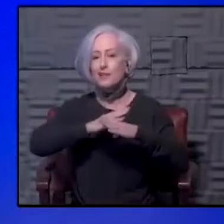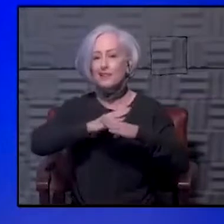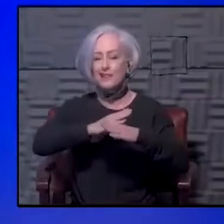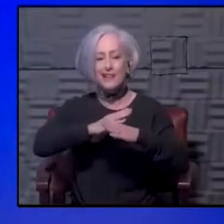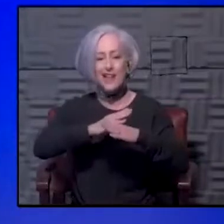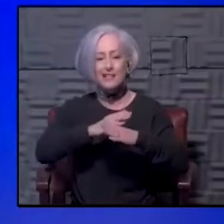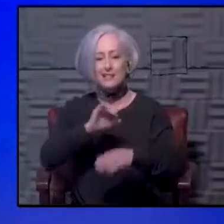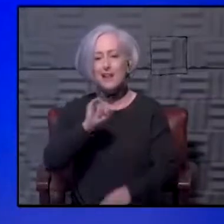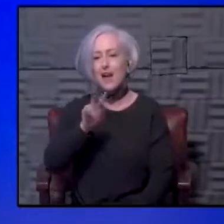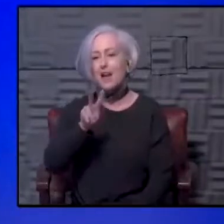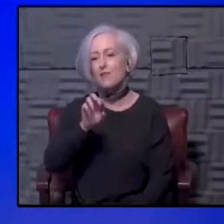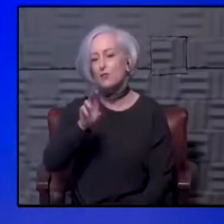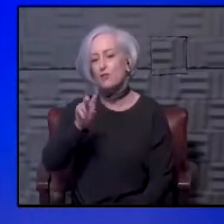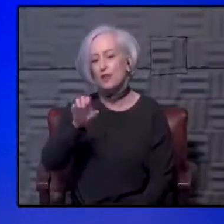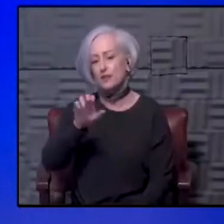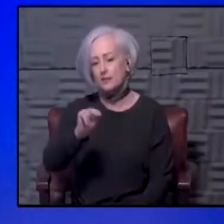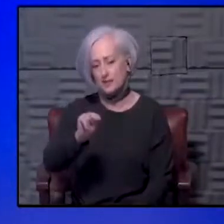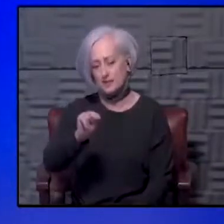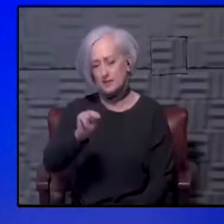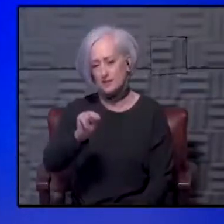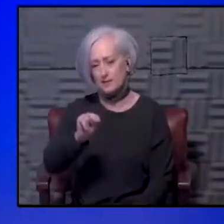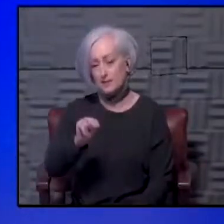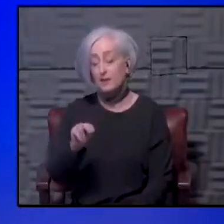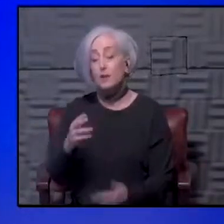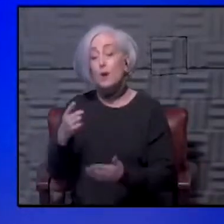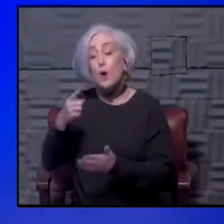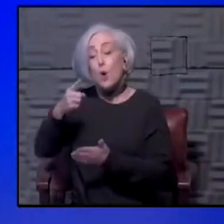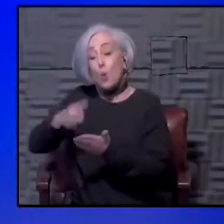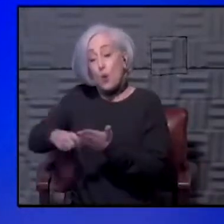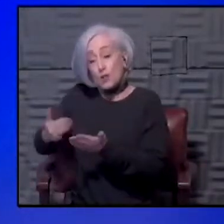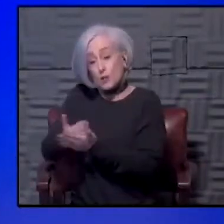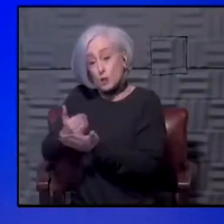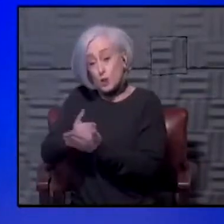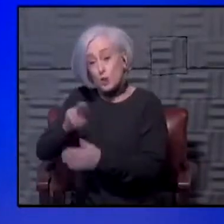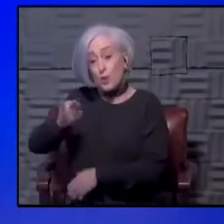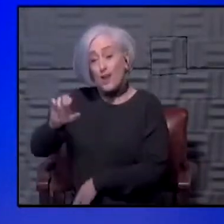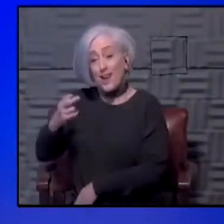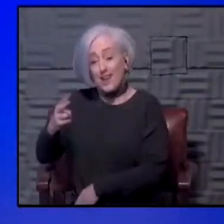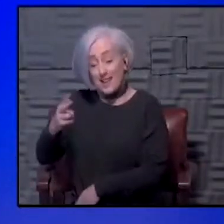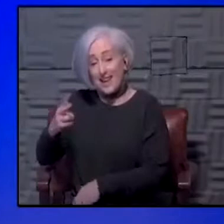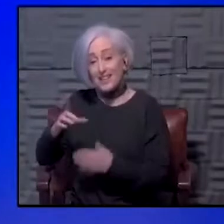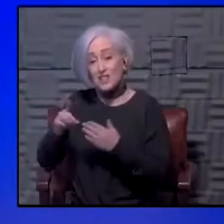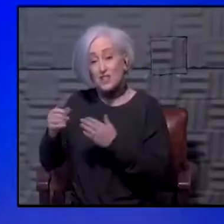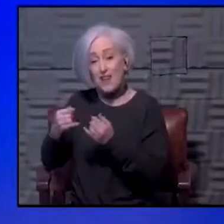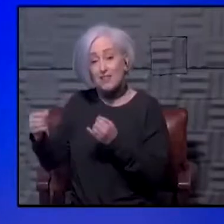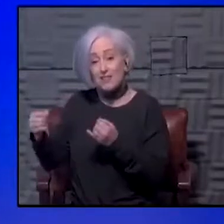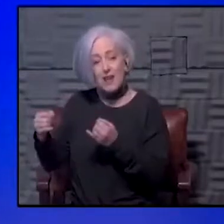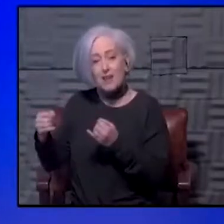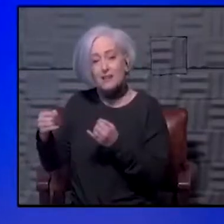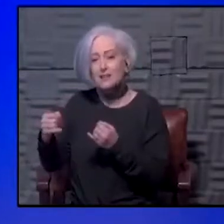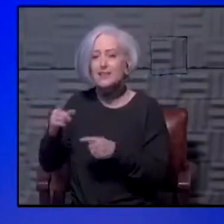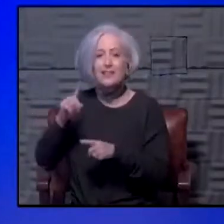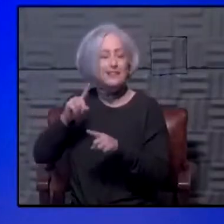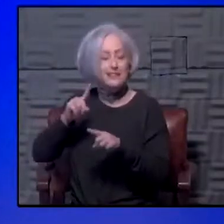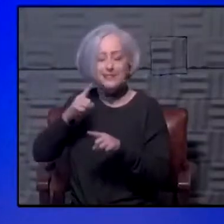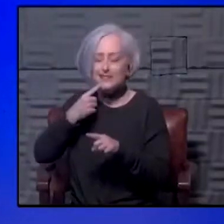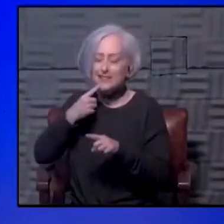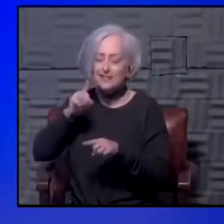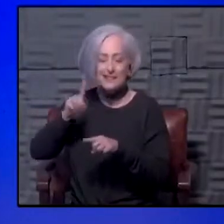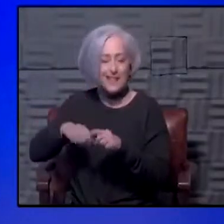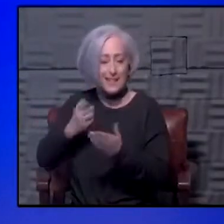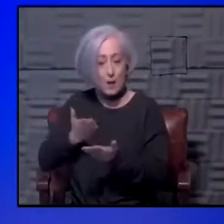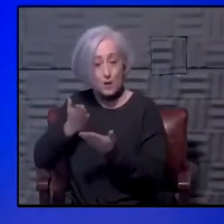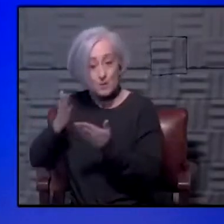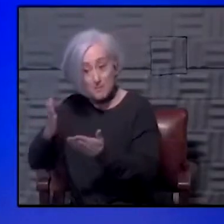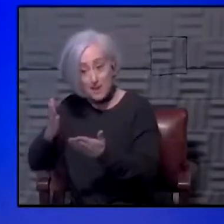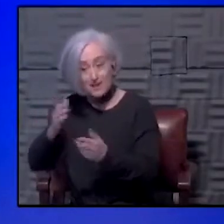ivermectin. Now, there has been an update in the What's New section of the NIH guidelines where they say they can't recommend for or against it, but it is definitely not standard